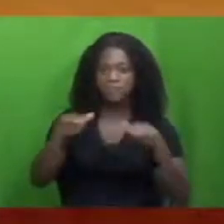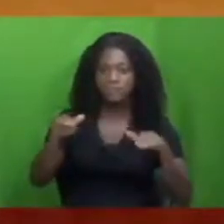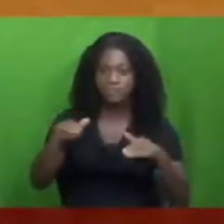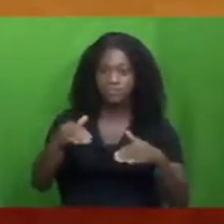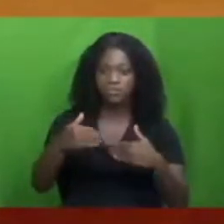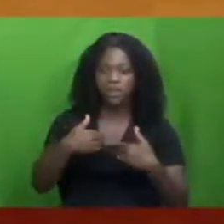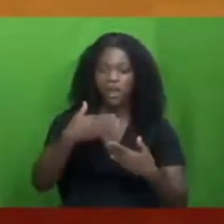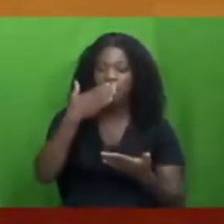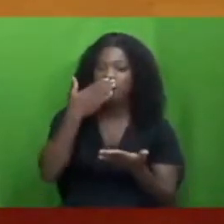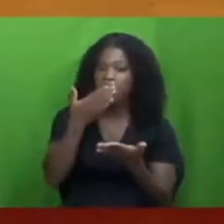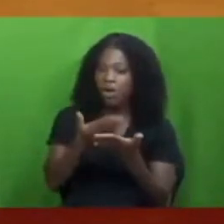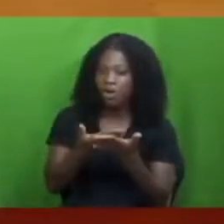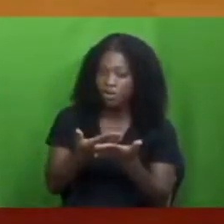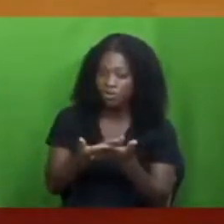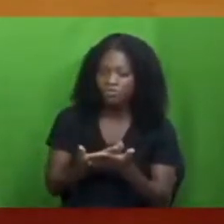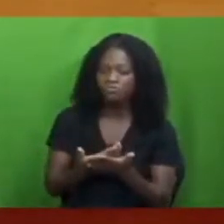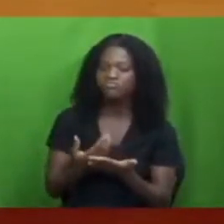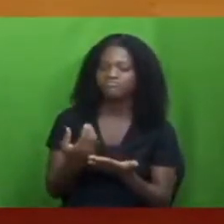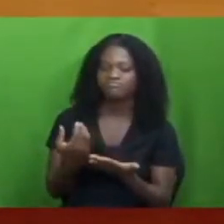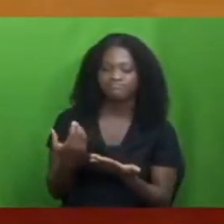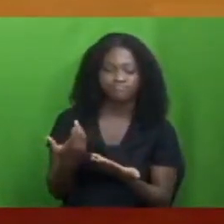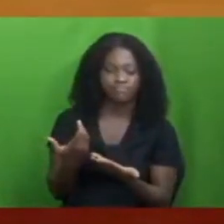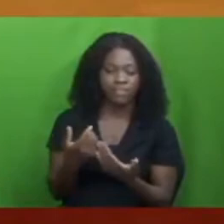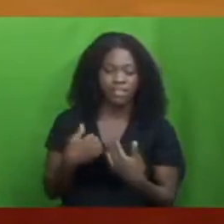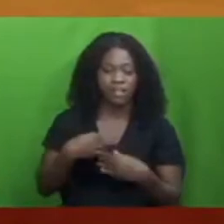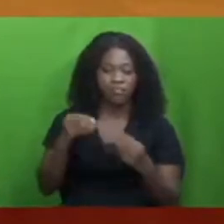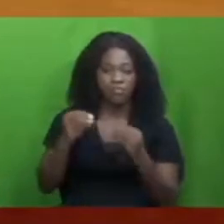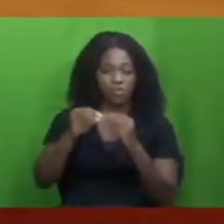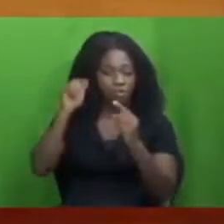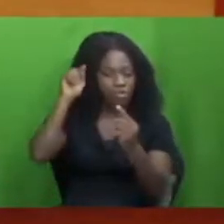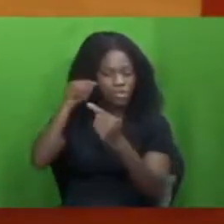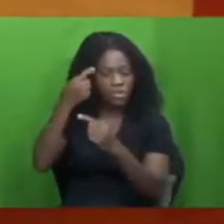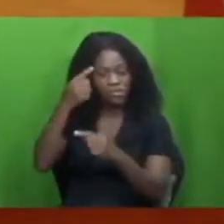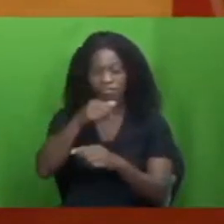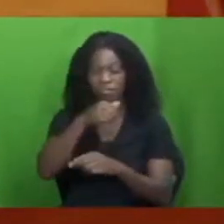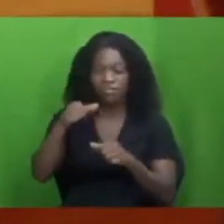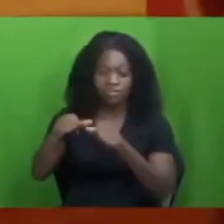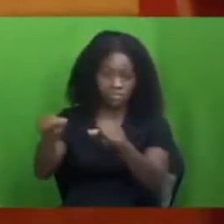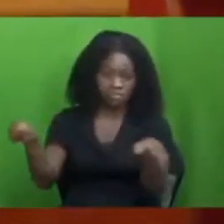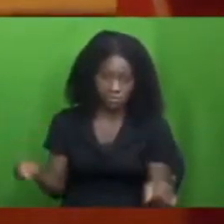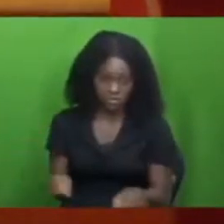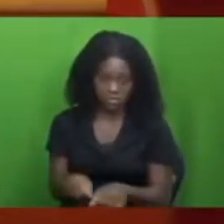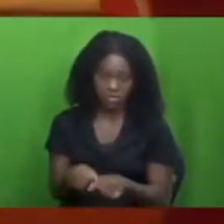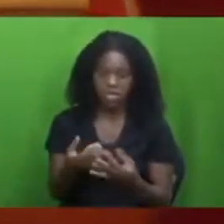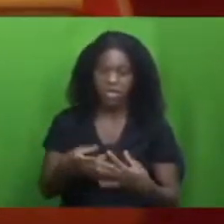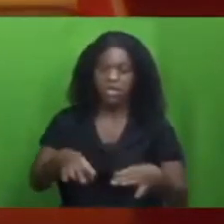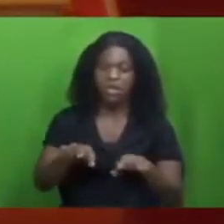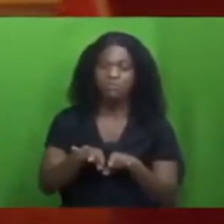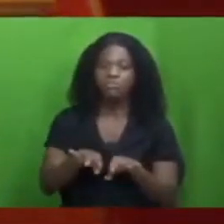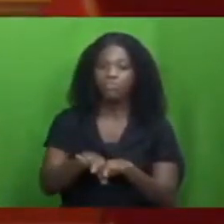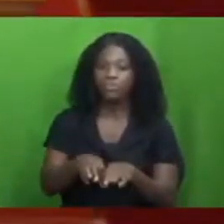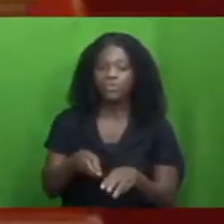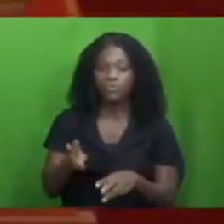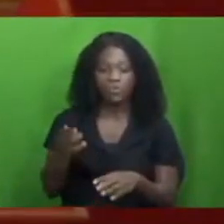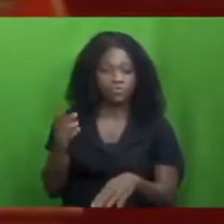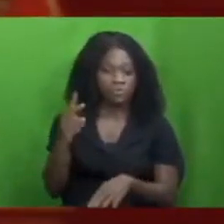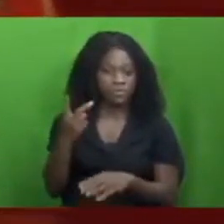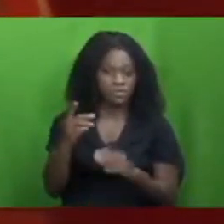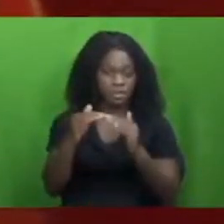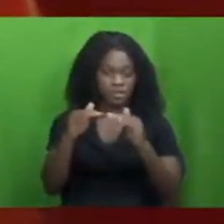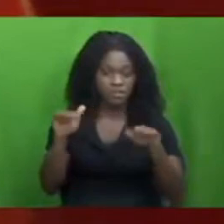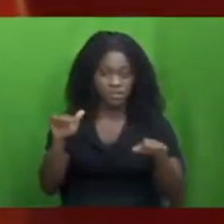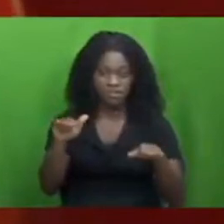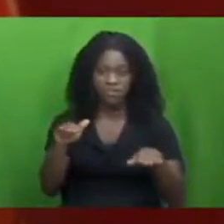more efficient and targeted support for the agricultural sector. The key elements of Phase 2 are inputs